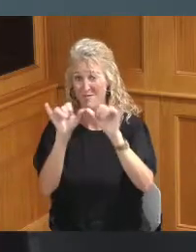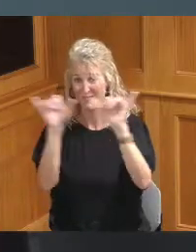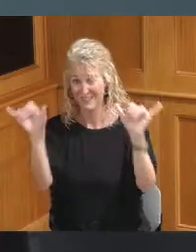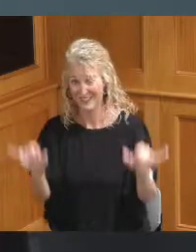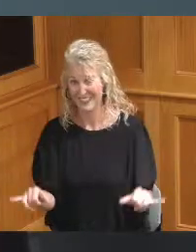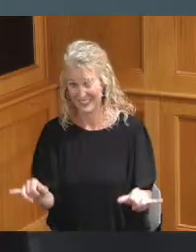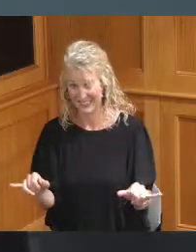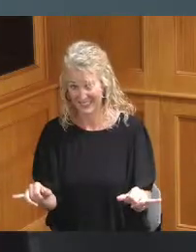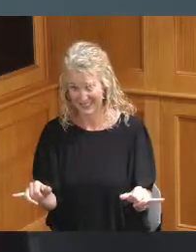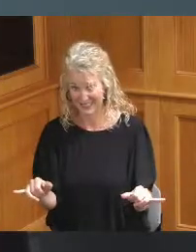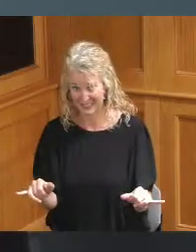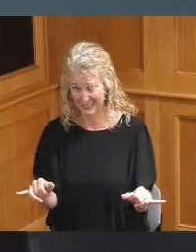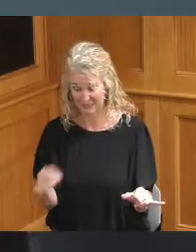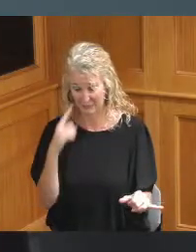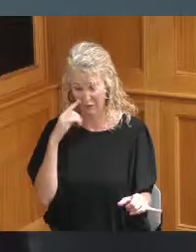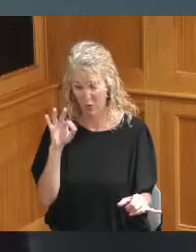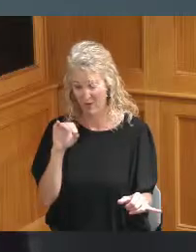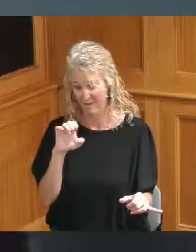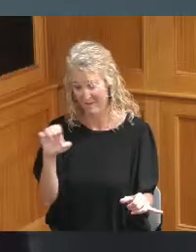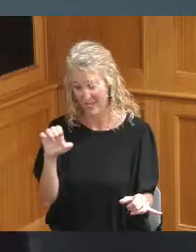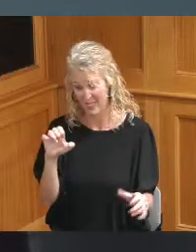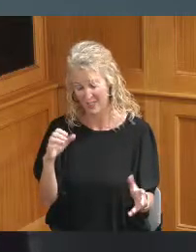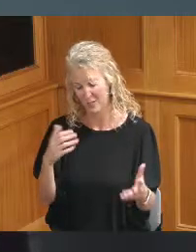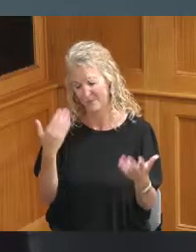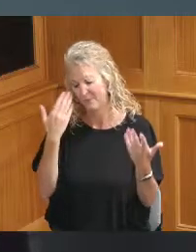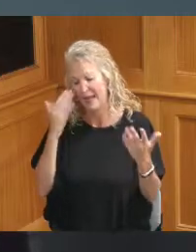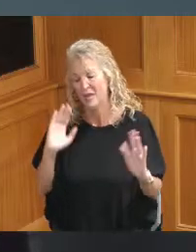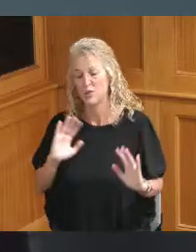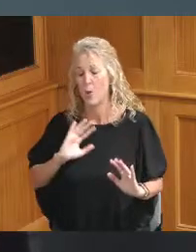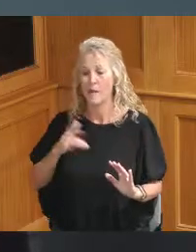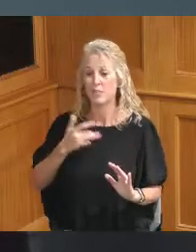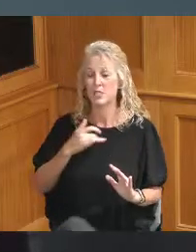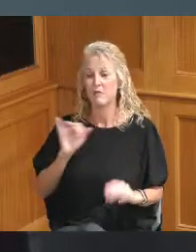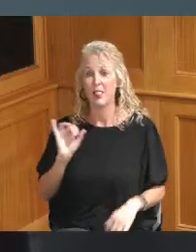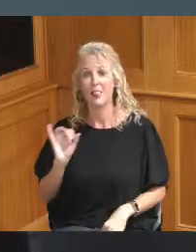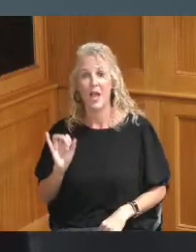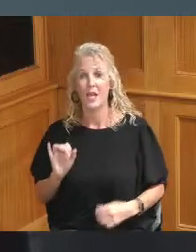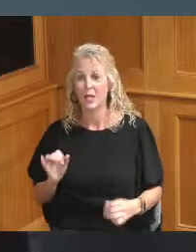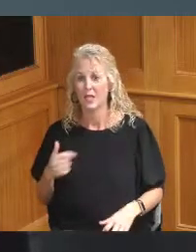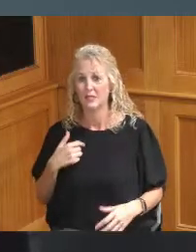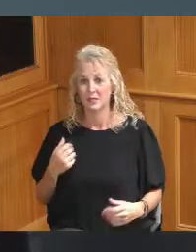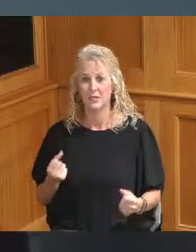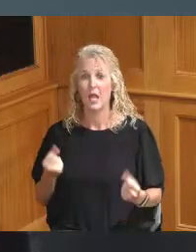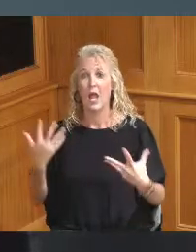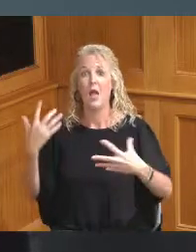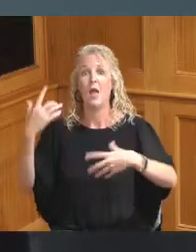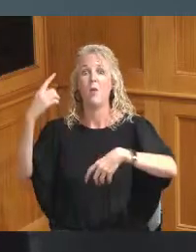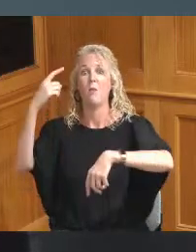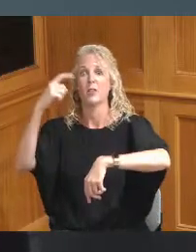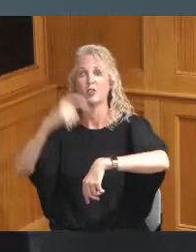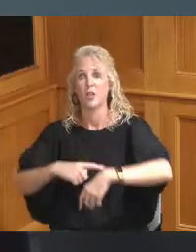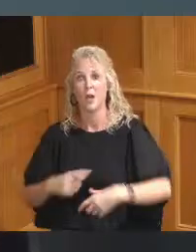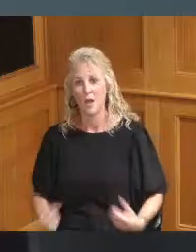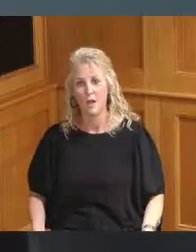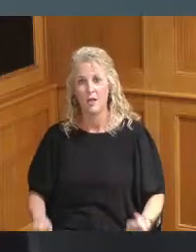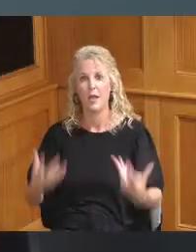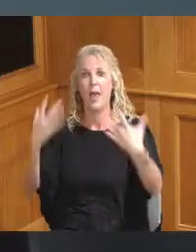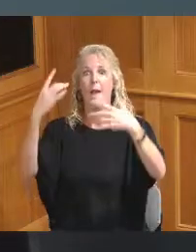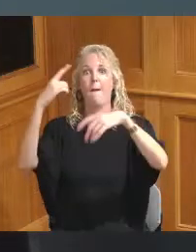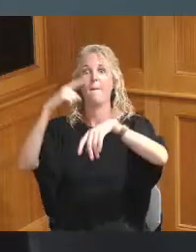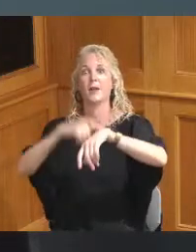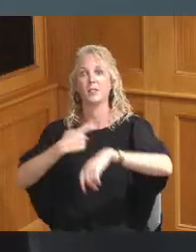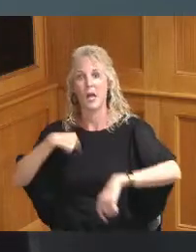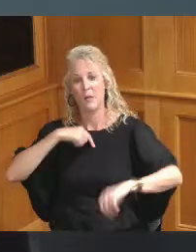far as fees for everyone. So I'm just sitting here thinking, how long is this going to go